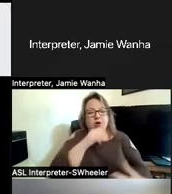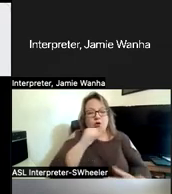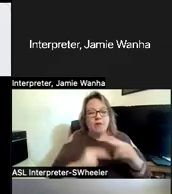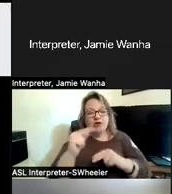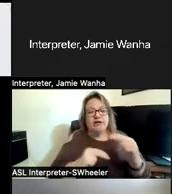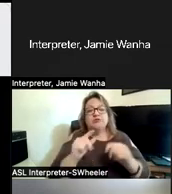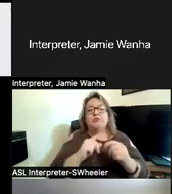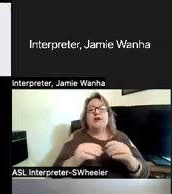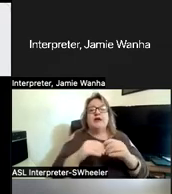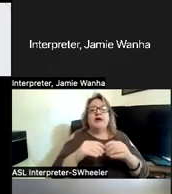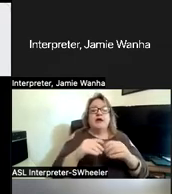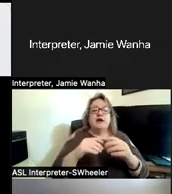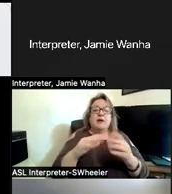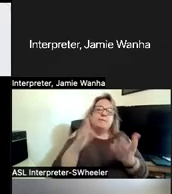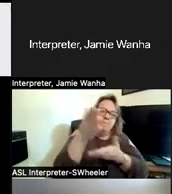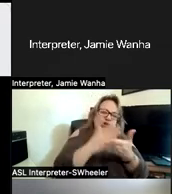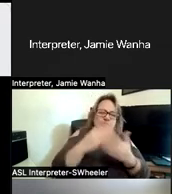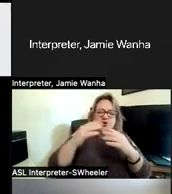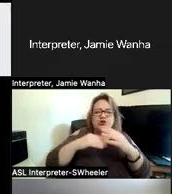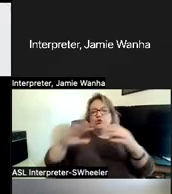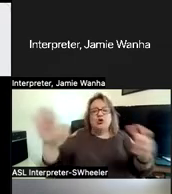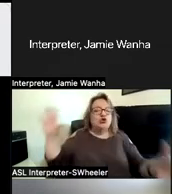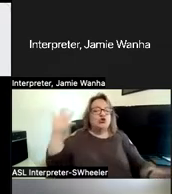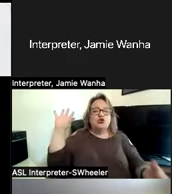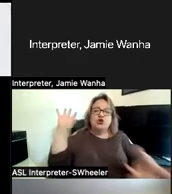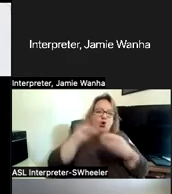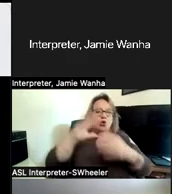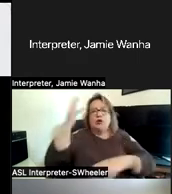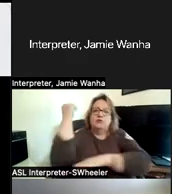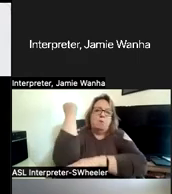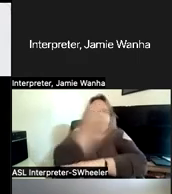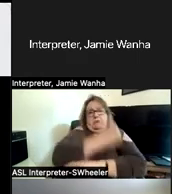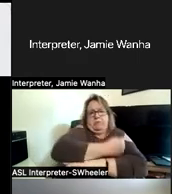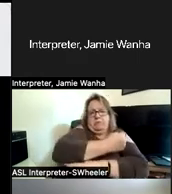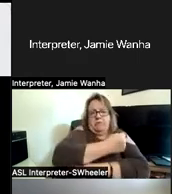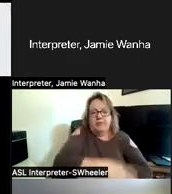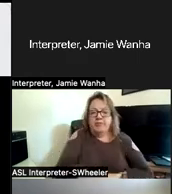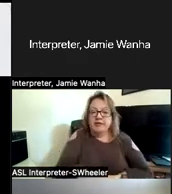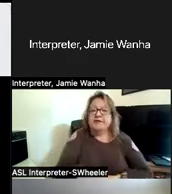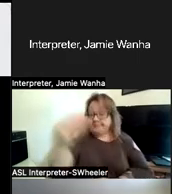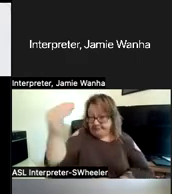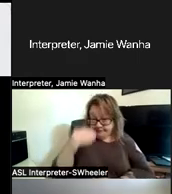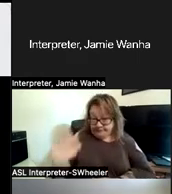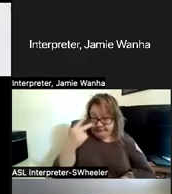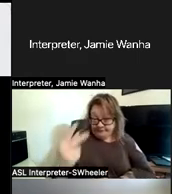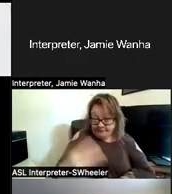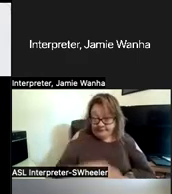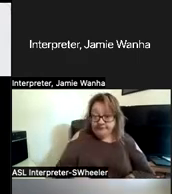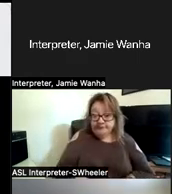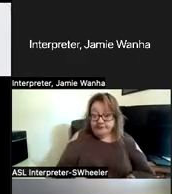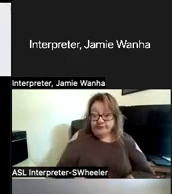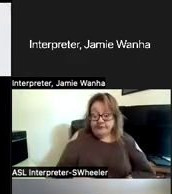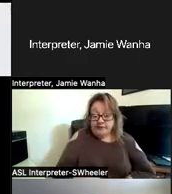potentially suffering partial to total collapse. In the next one, we are going to see these